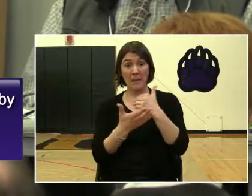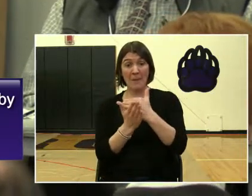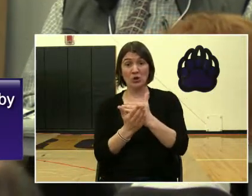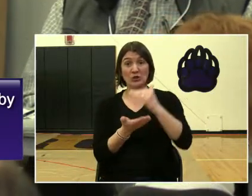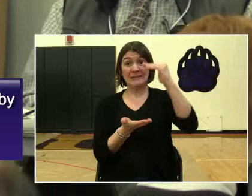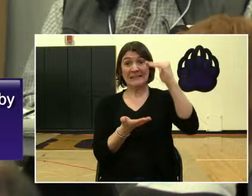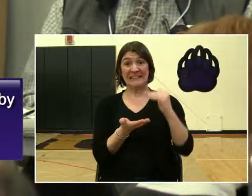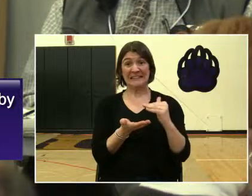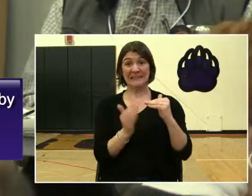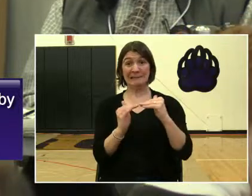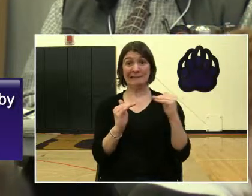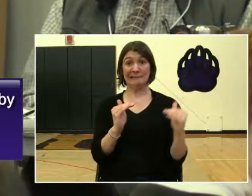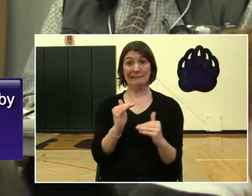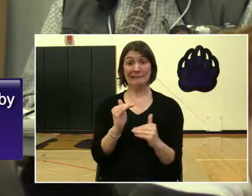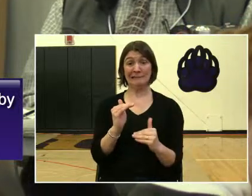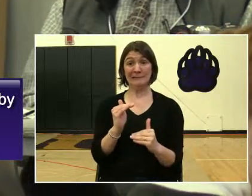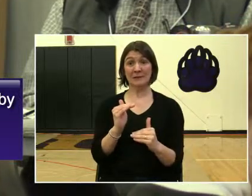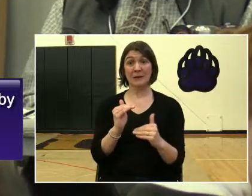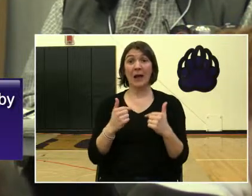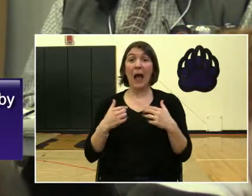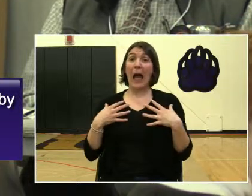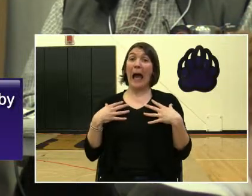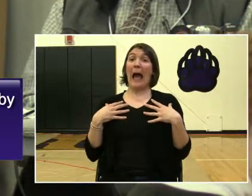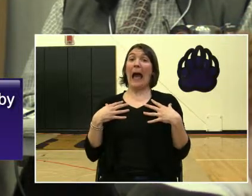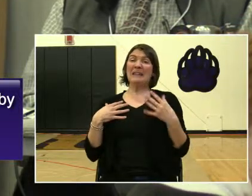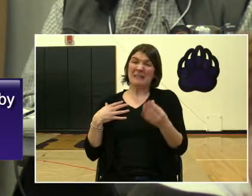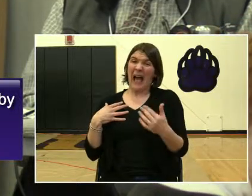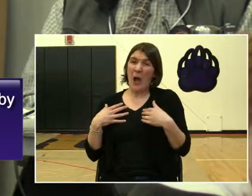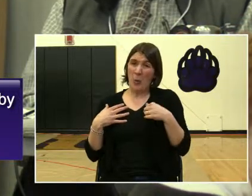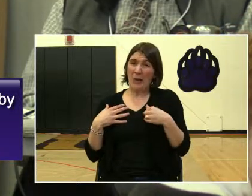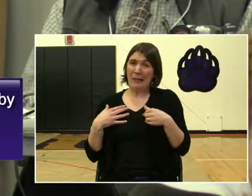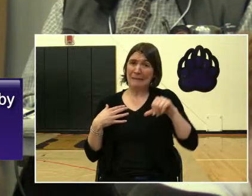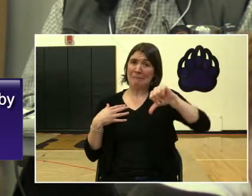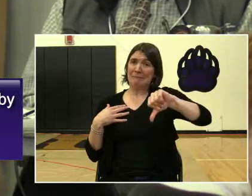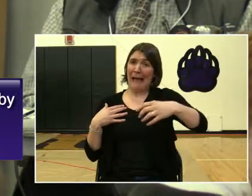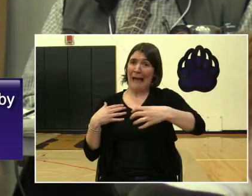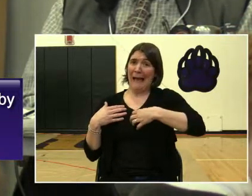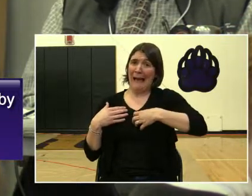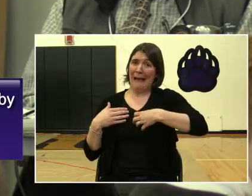down and so reluctantly I will vote against this